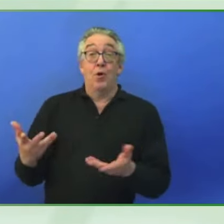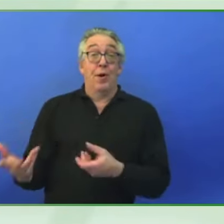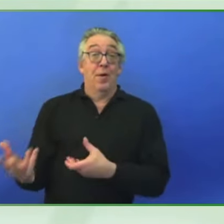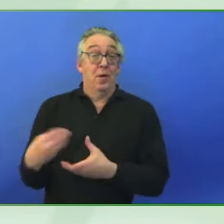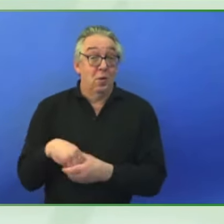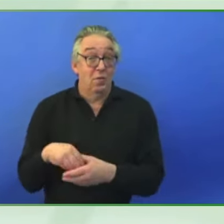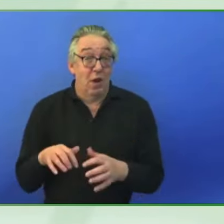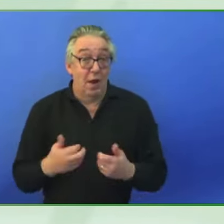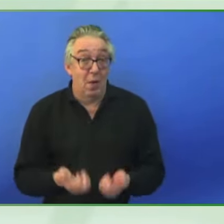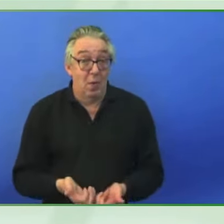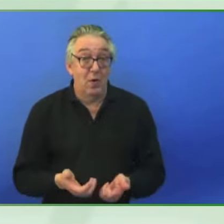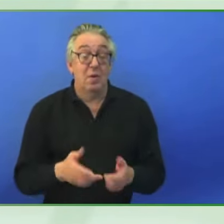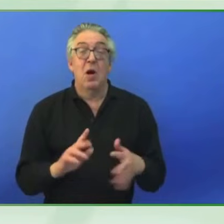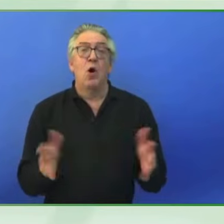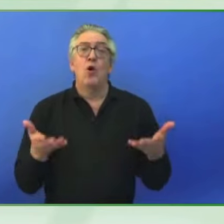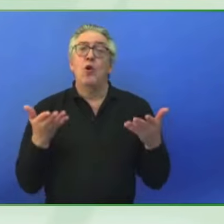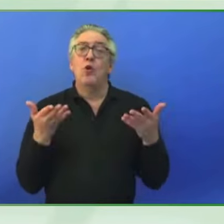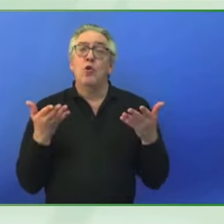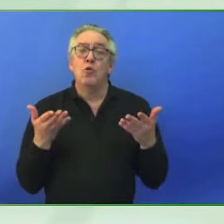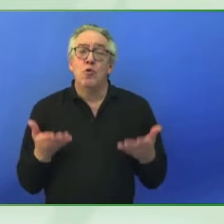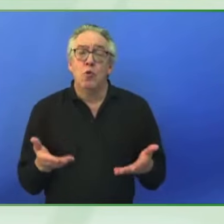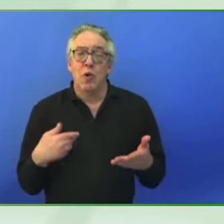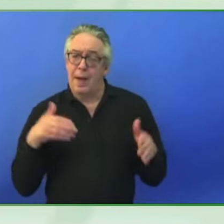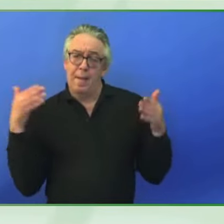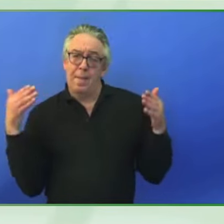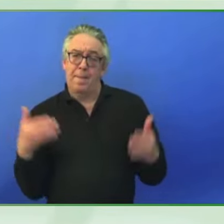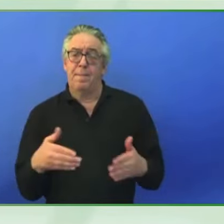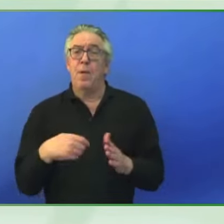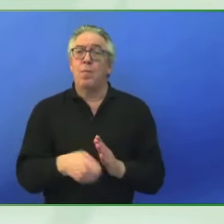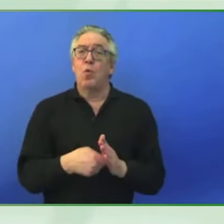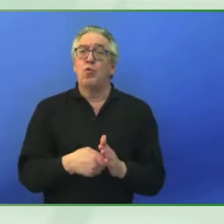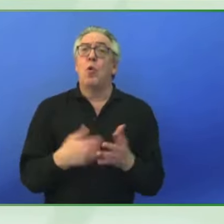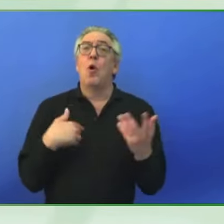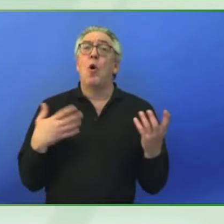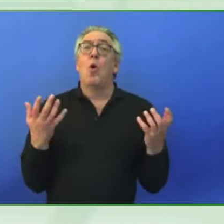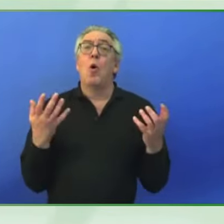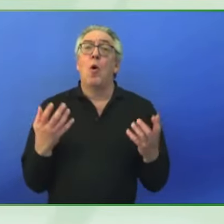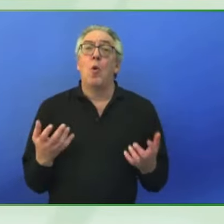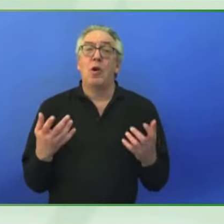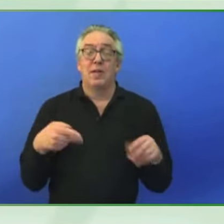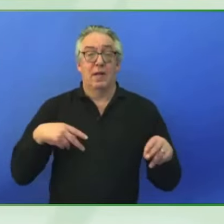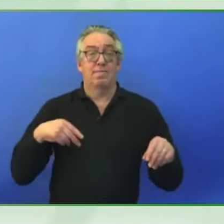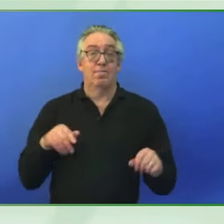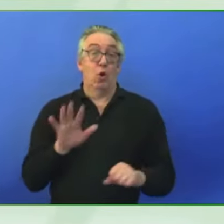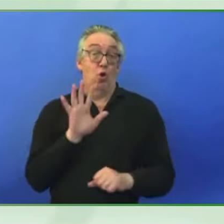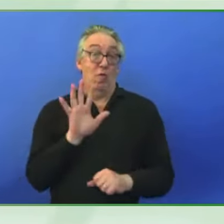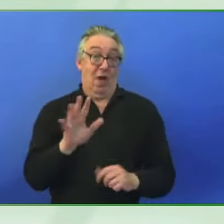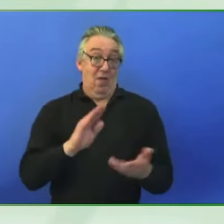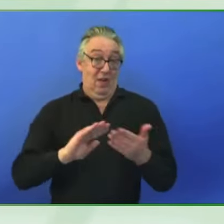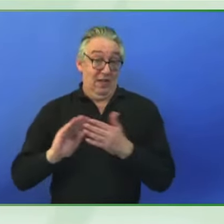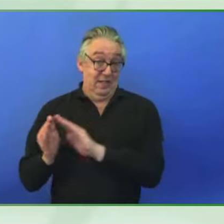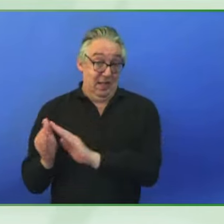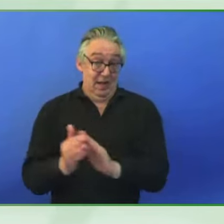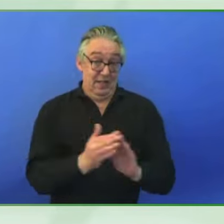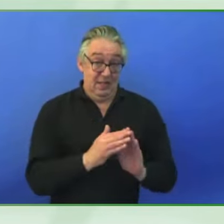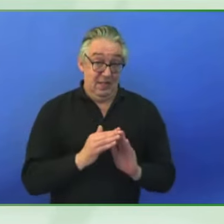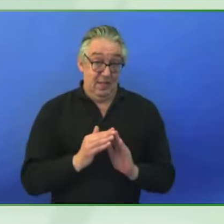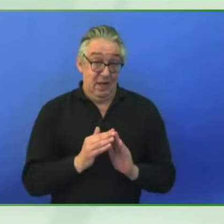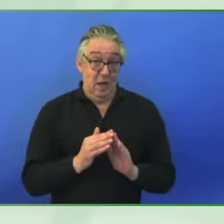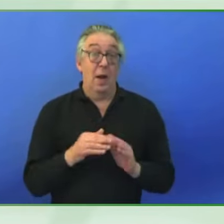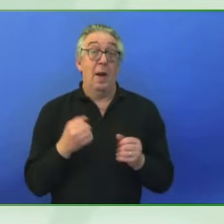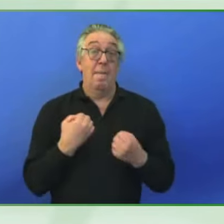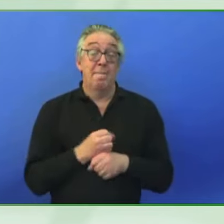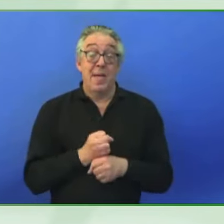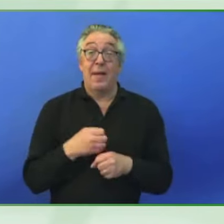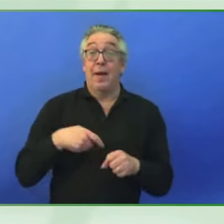talk about a project to increase inclusion in 5 cities across the Americas. I have to say I've